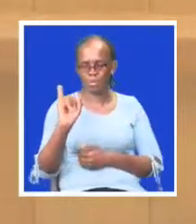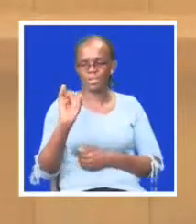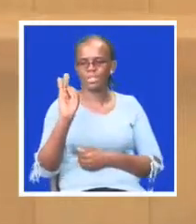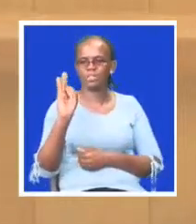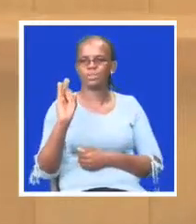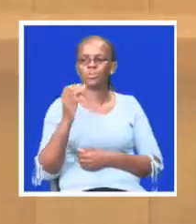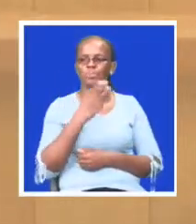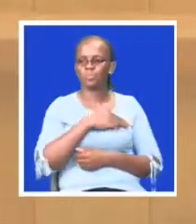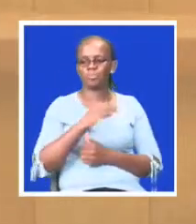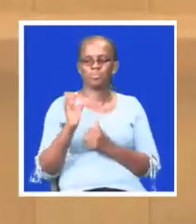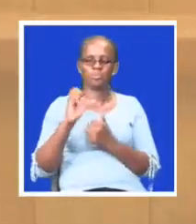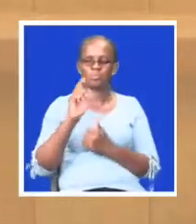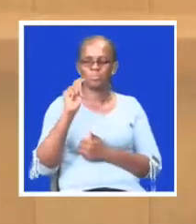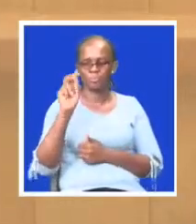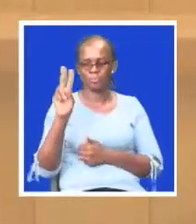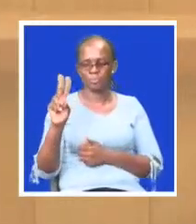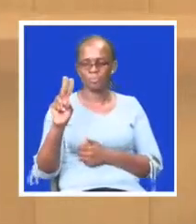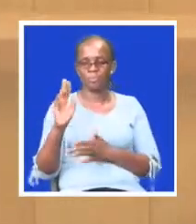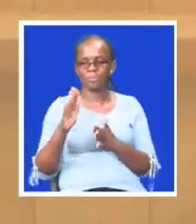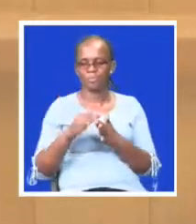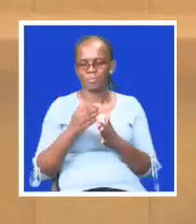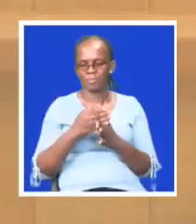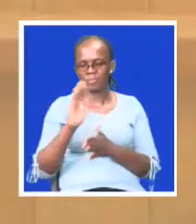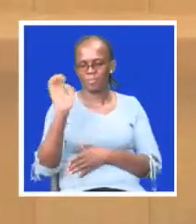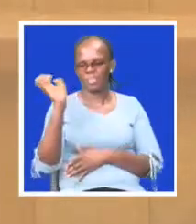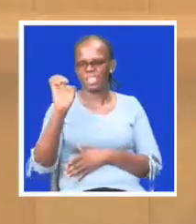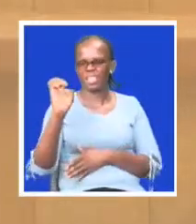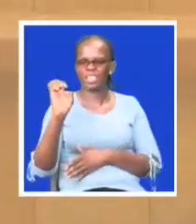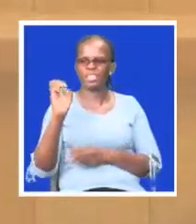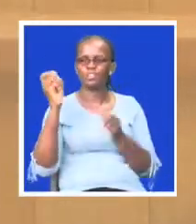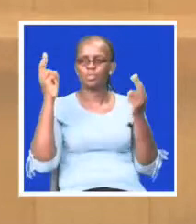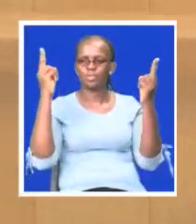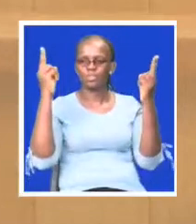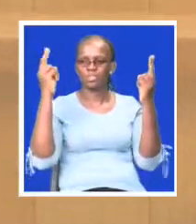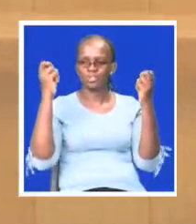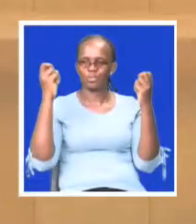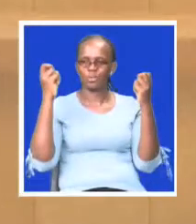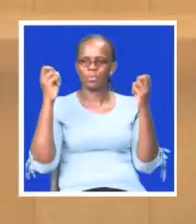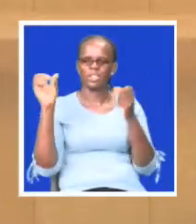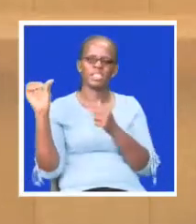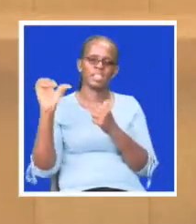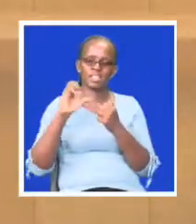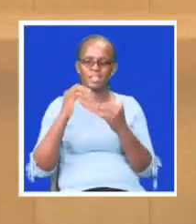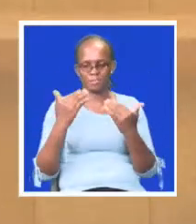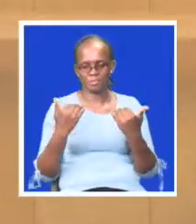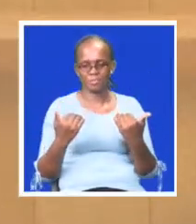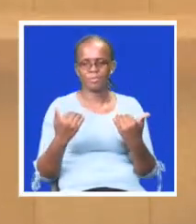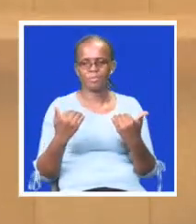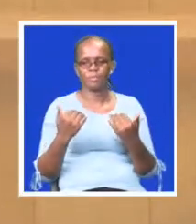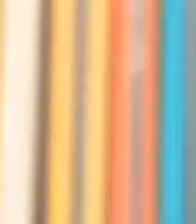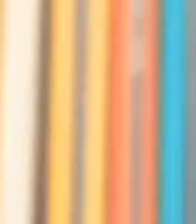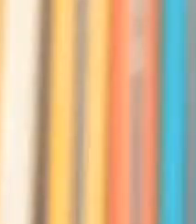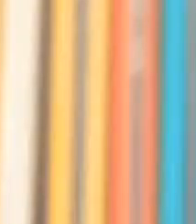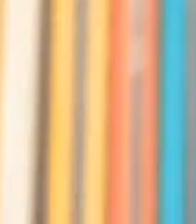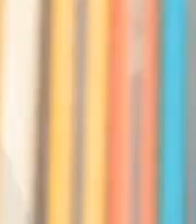please get closer to your screens. Up next is your English language lesson with Doreen Mamba. We will be right back after